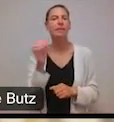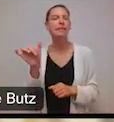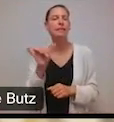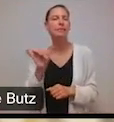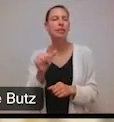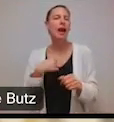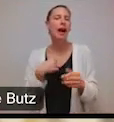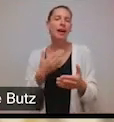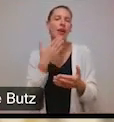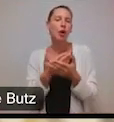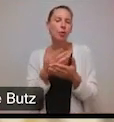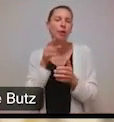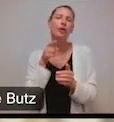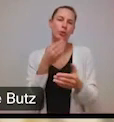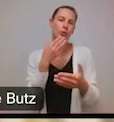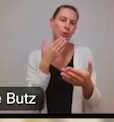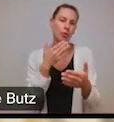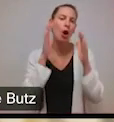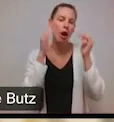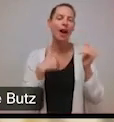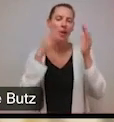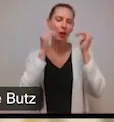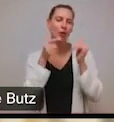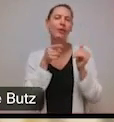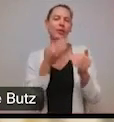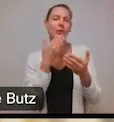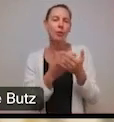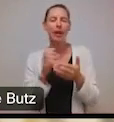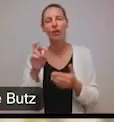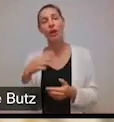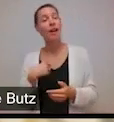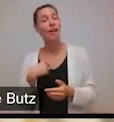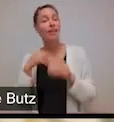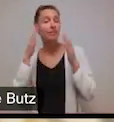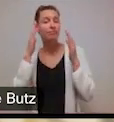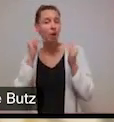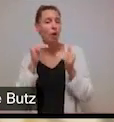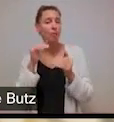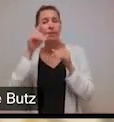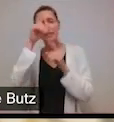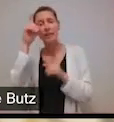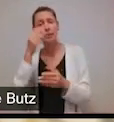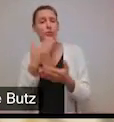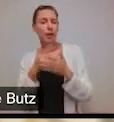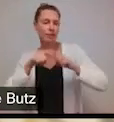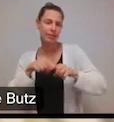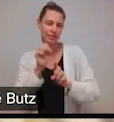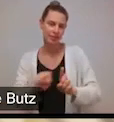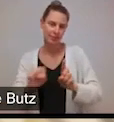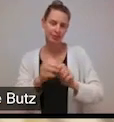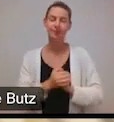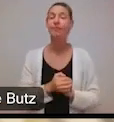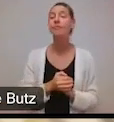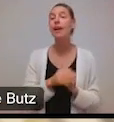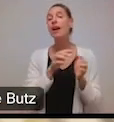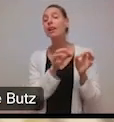are well. I hope summer was well, depending on the situation, right? Then she says, I'm writing to explain my